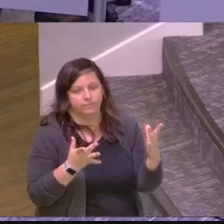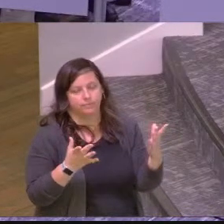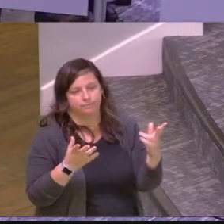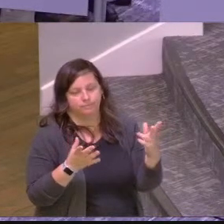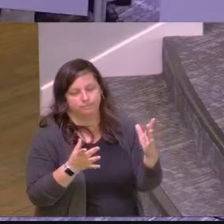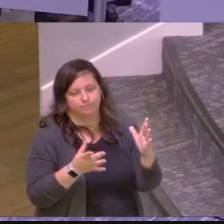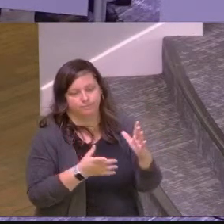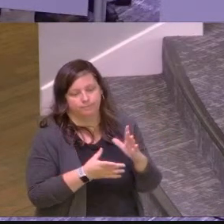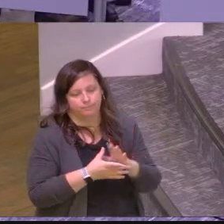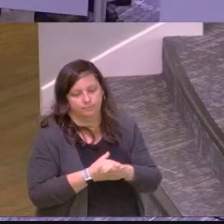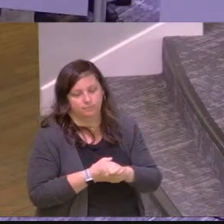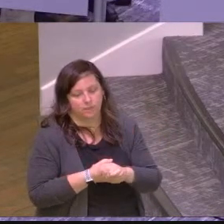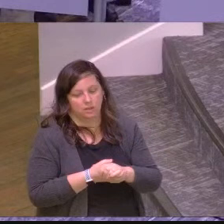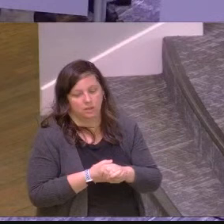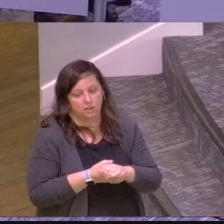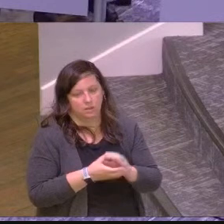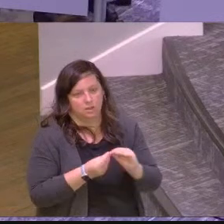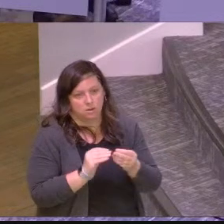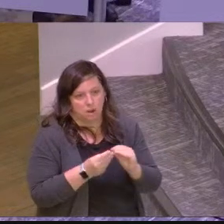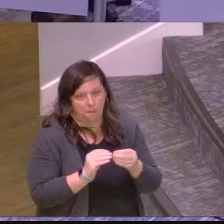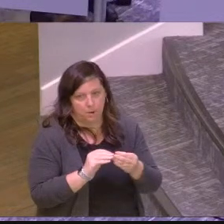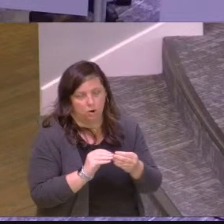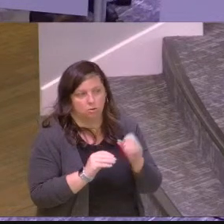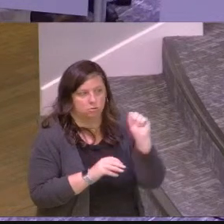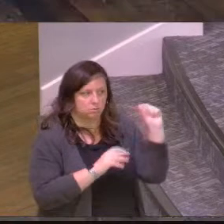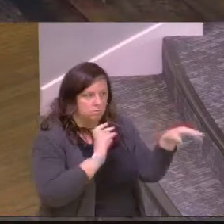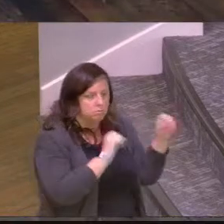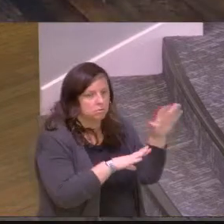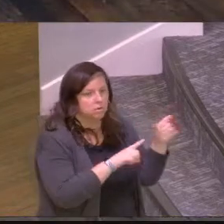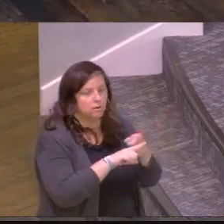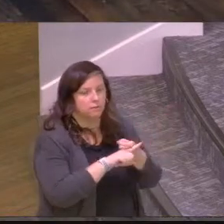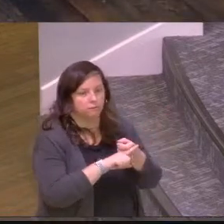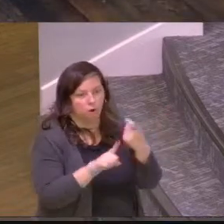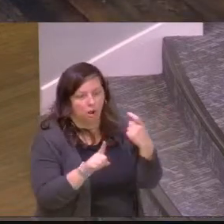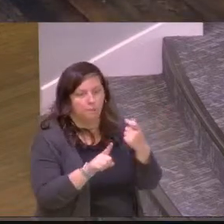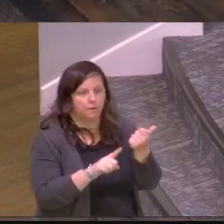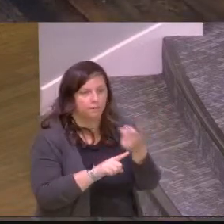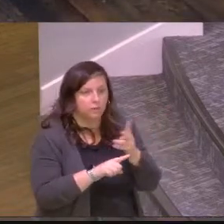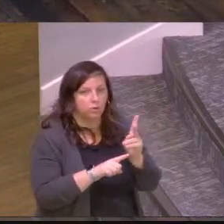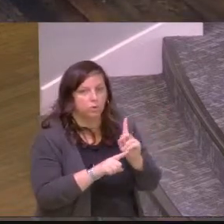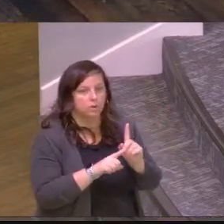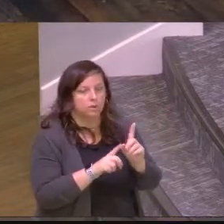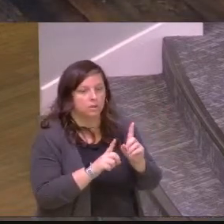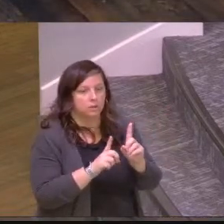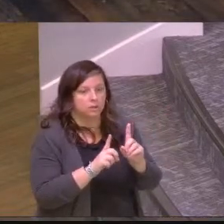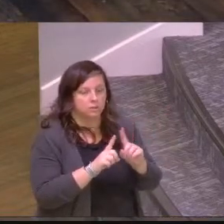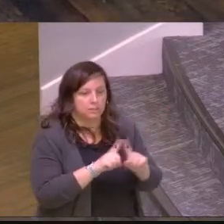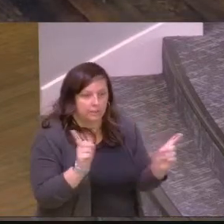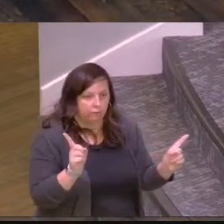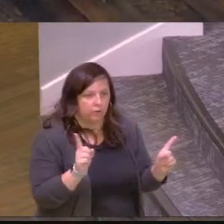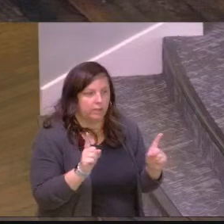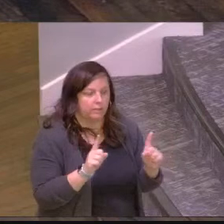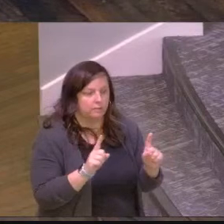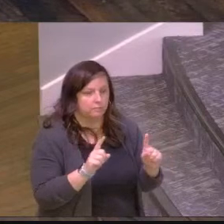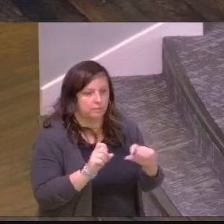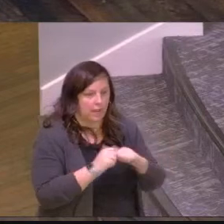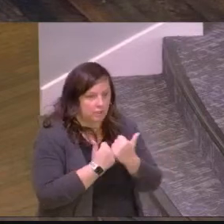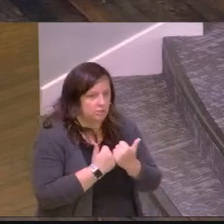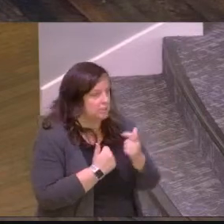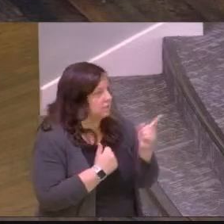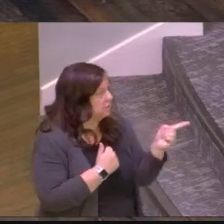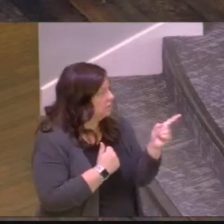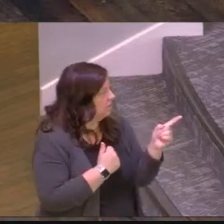dollar amount that we've kind of set aside for it, but. Right, what audit did you say? Efficiency audits, I'm just not. Okay, is that